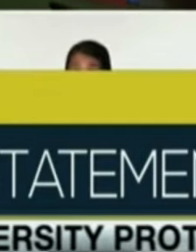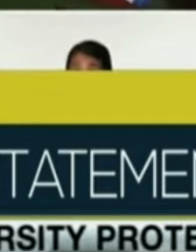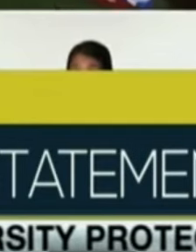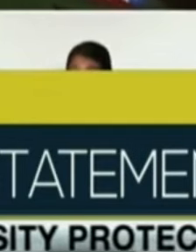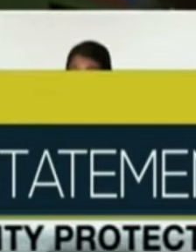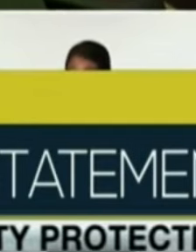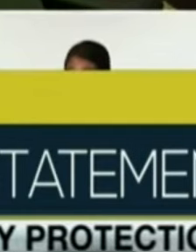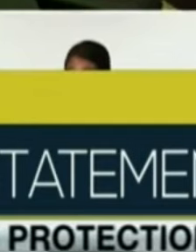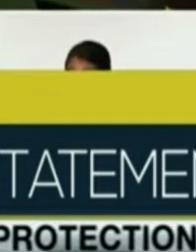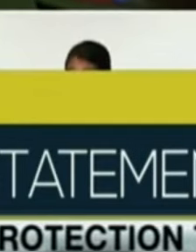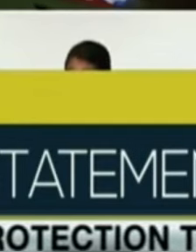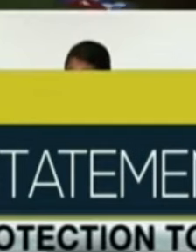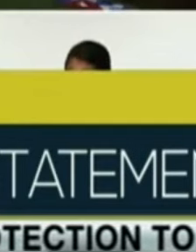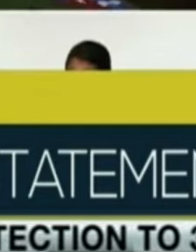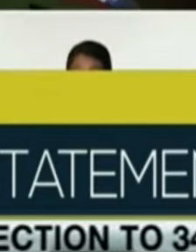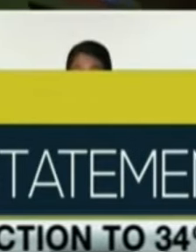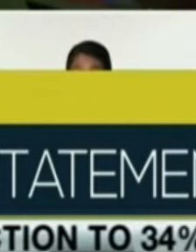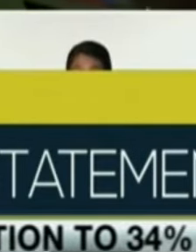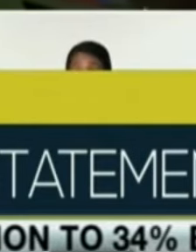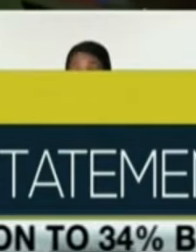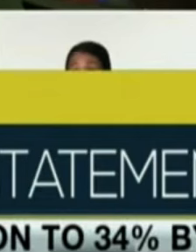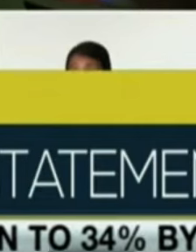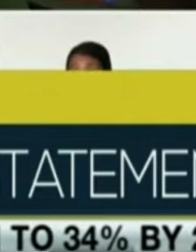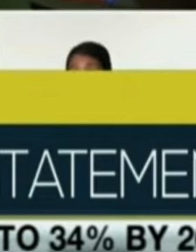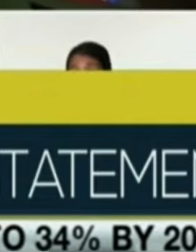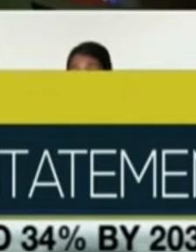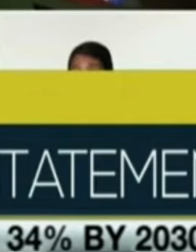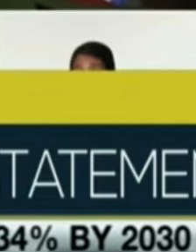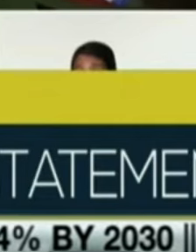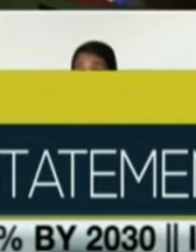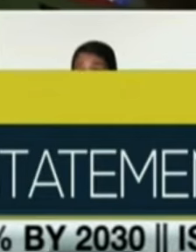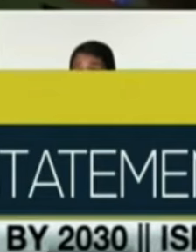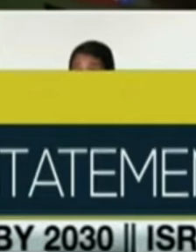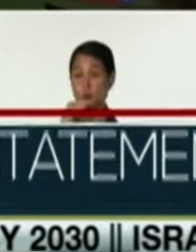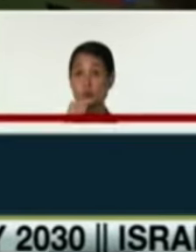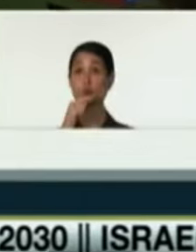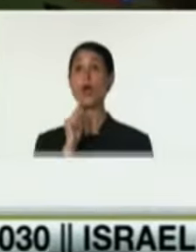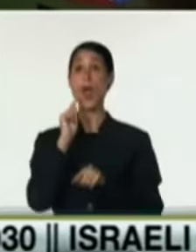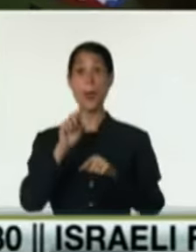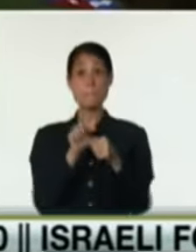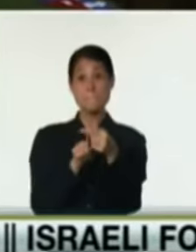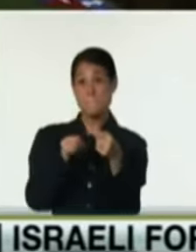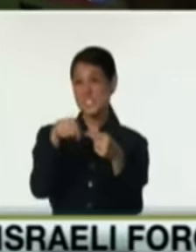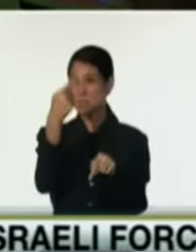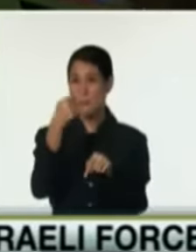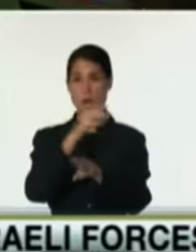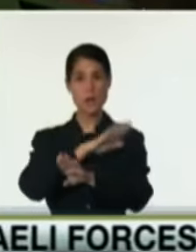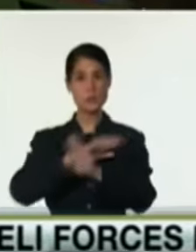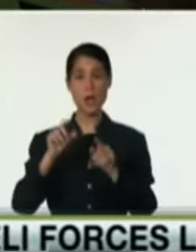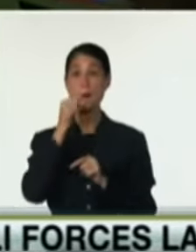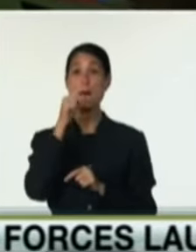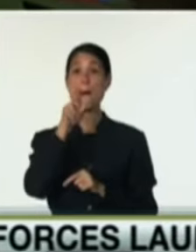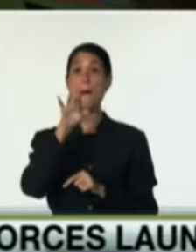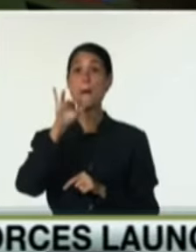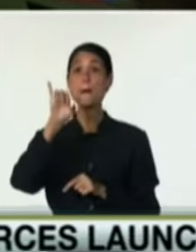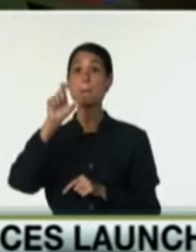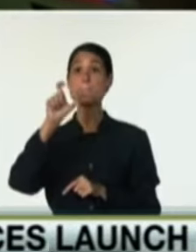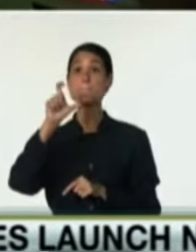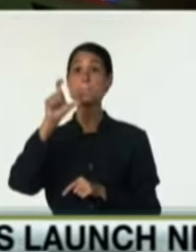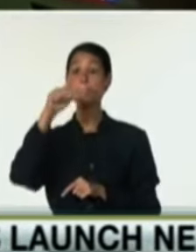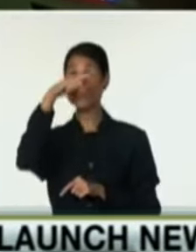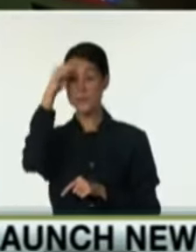the 77 group, where at the presidency of the summit, but